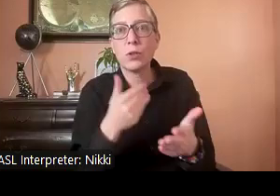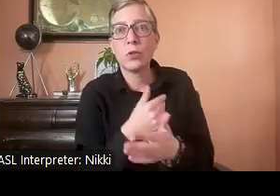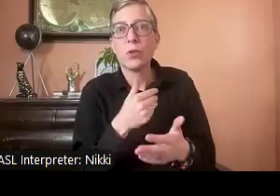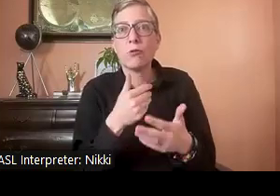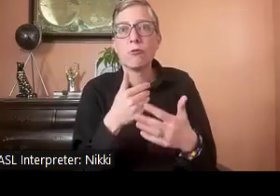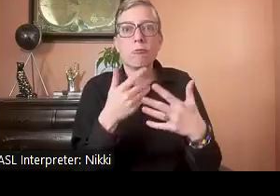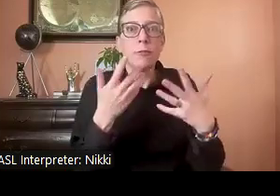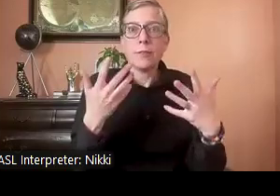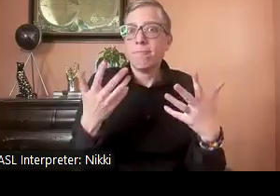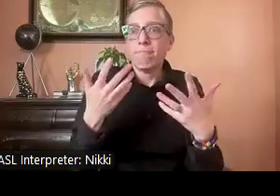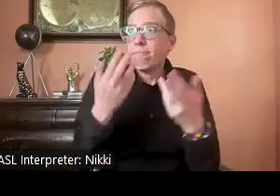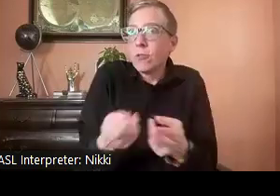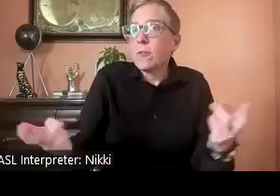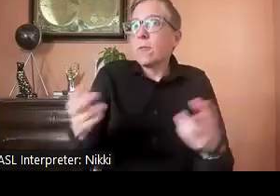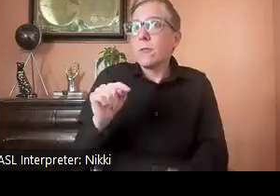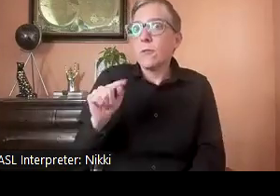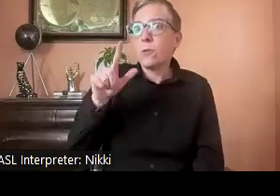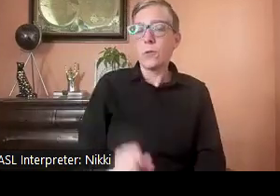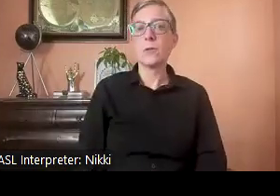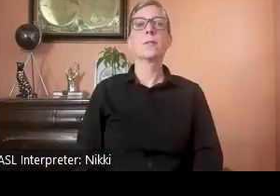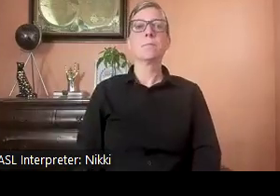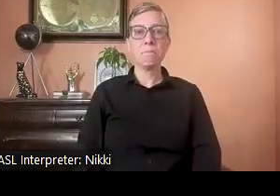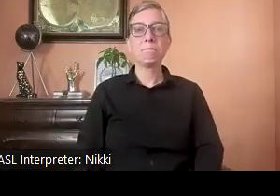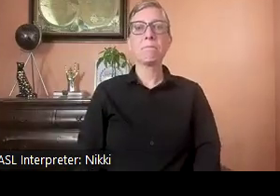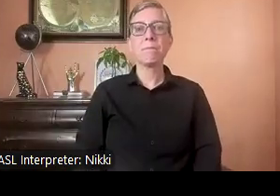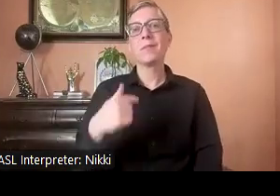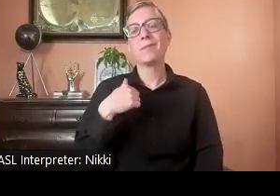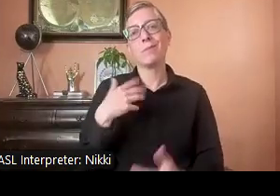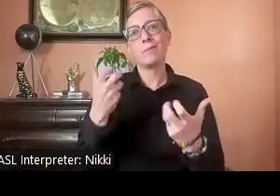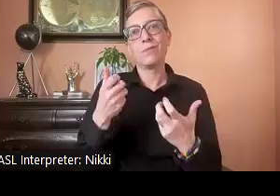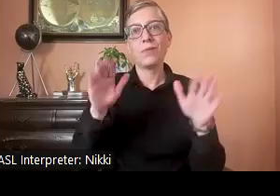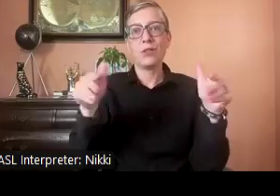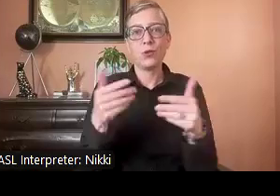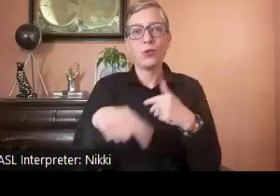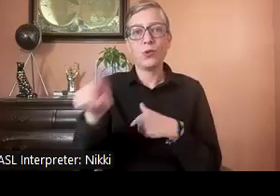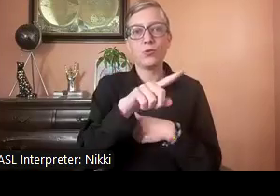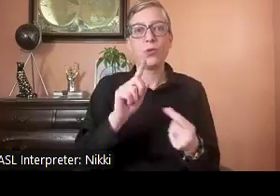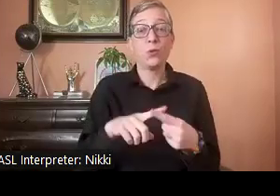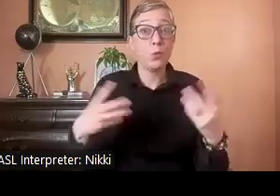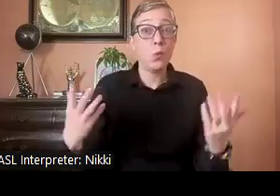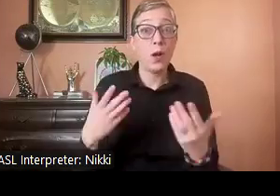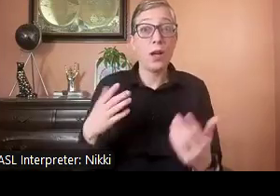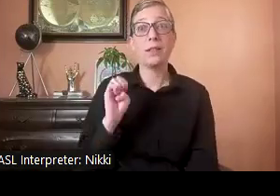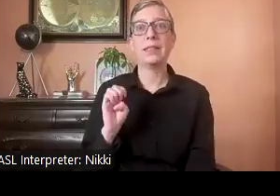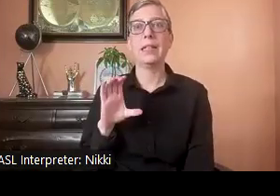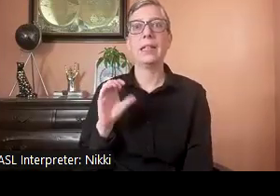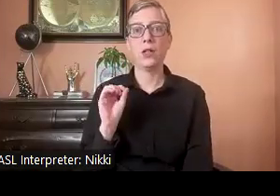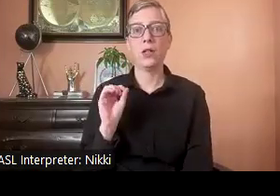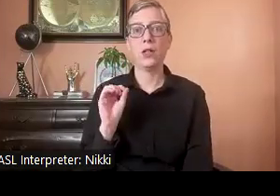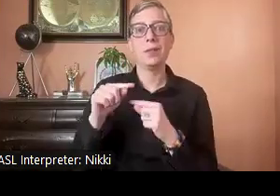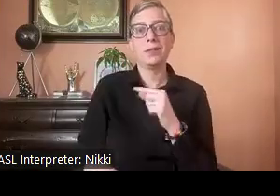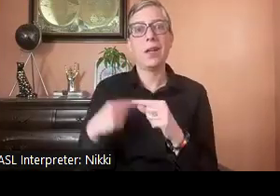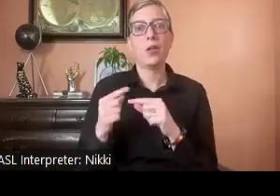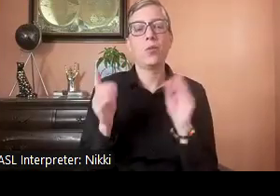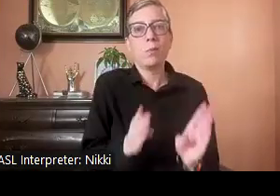this framework, I want to introduce you to something called the eco-cycle planning framework, which kind of tracks for us